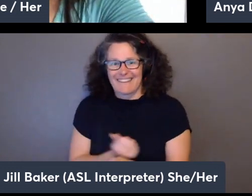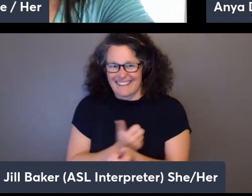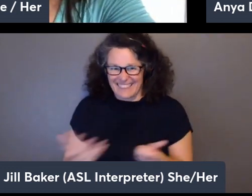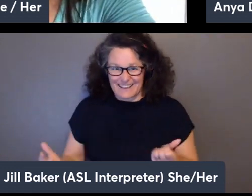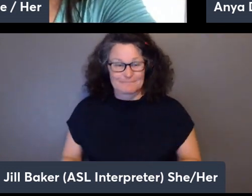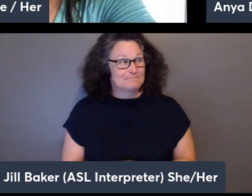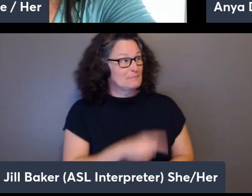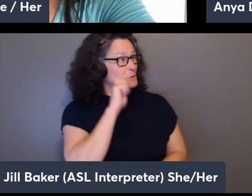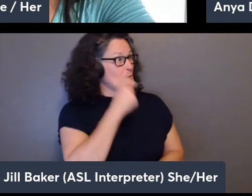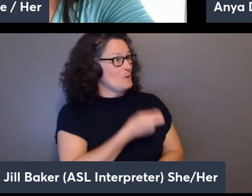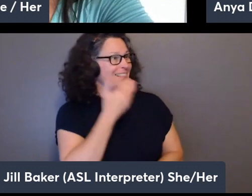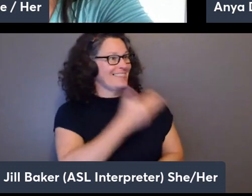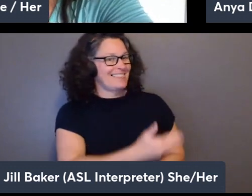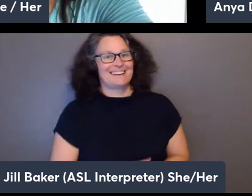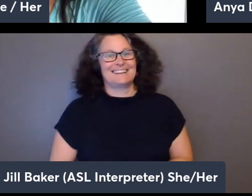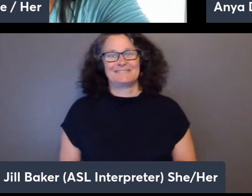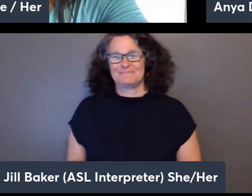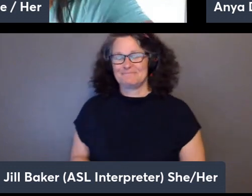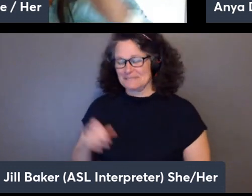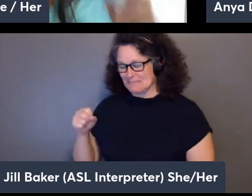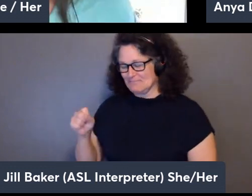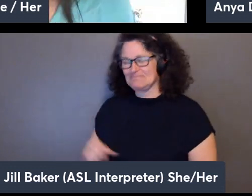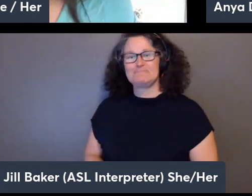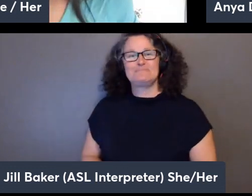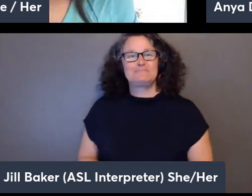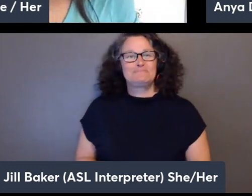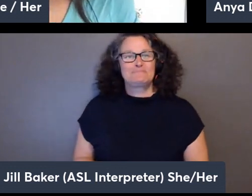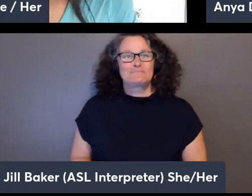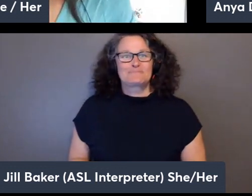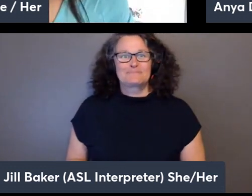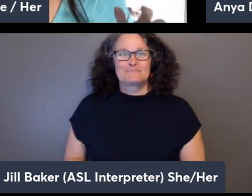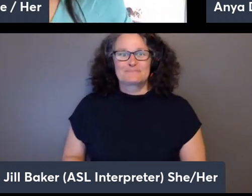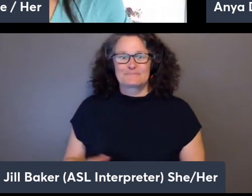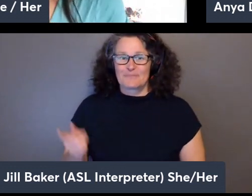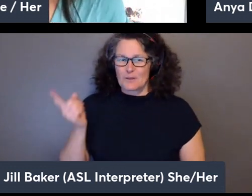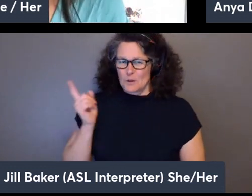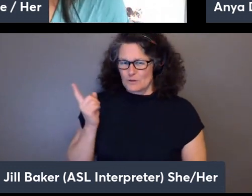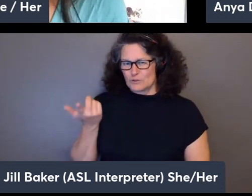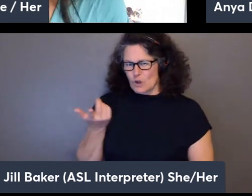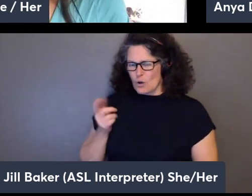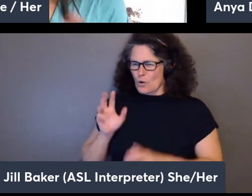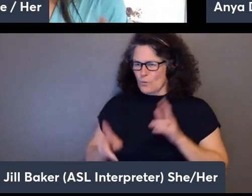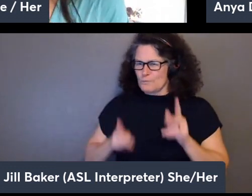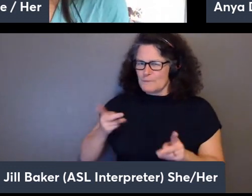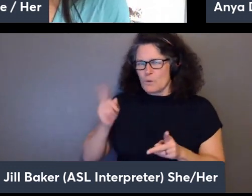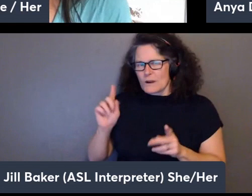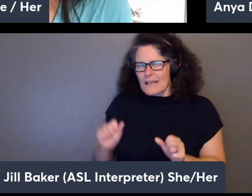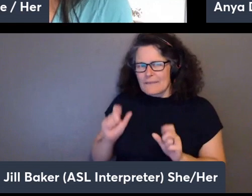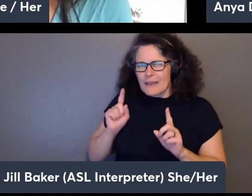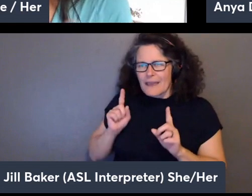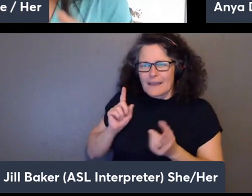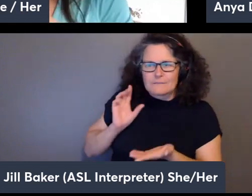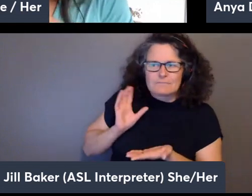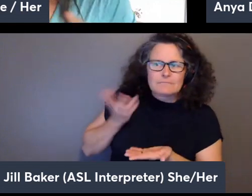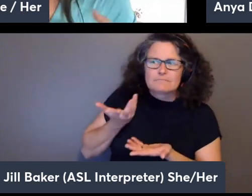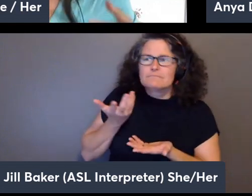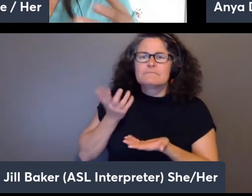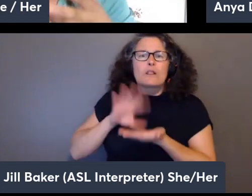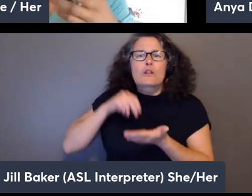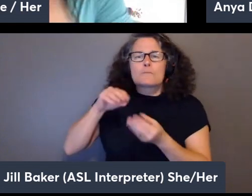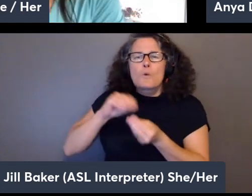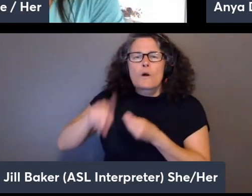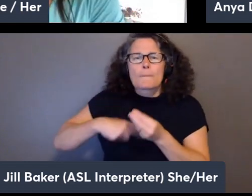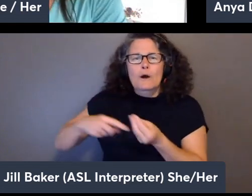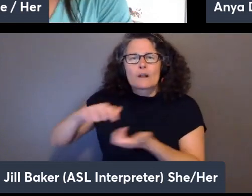Cool. Thank you. Yeah. So where should people maybe go to if they want to learn more about